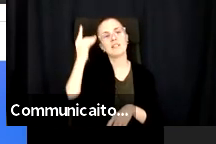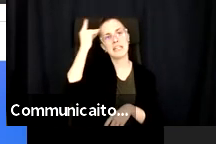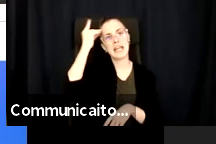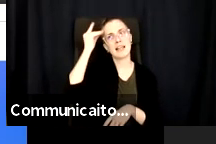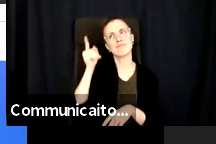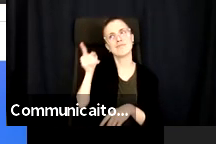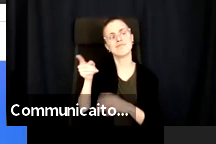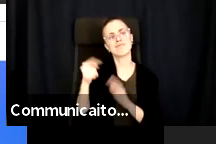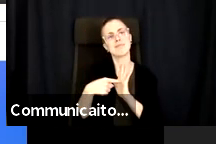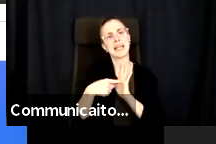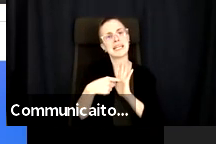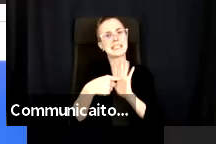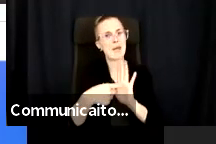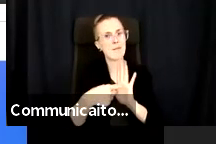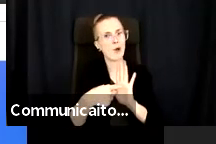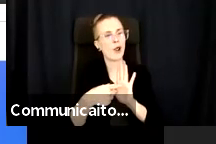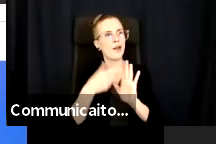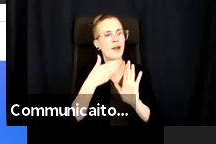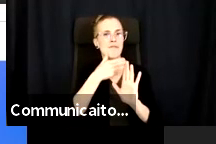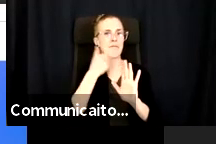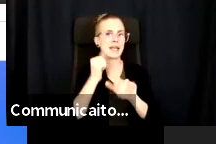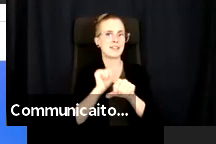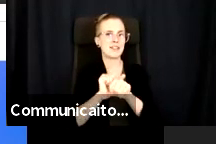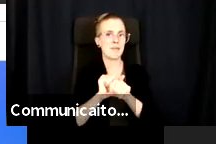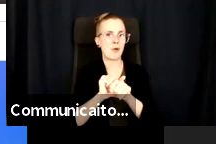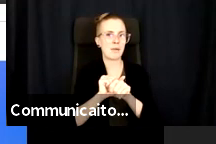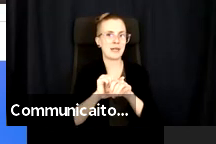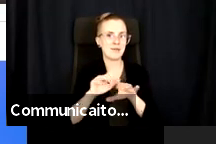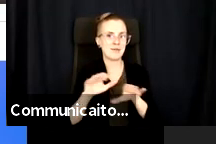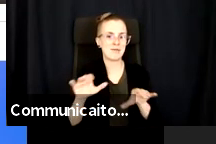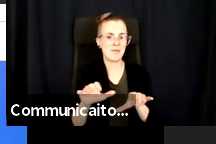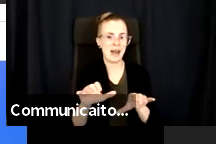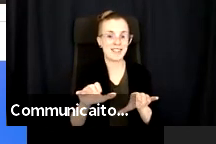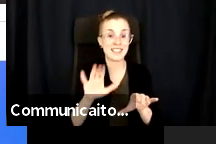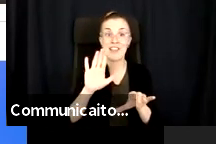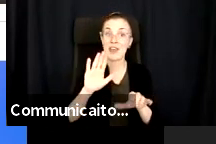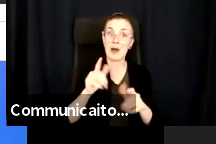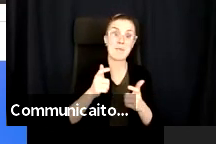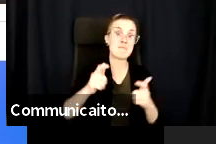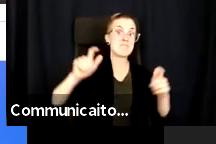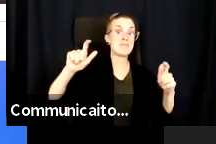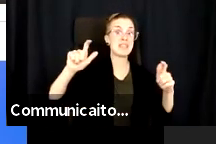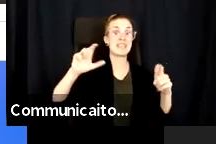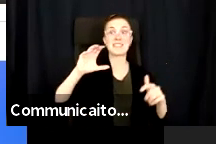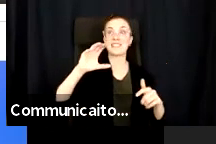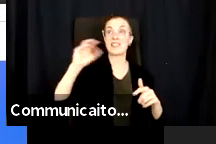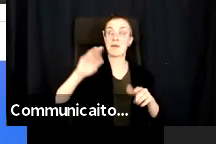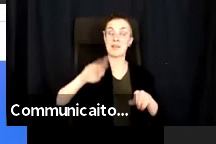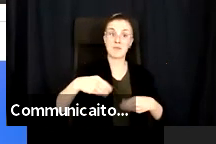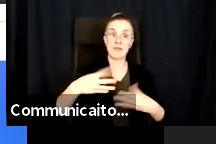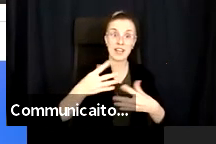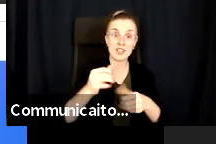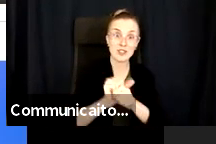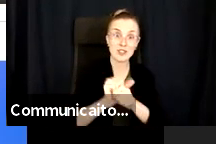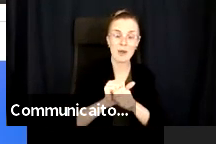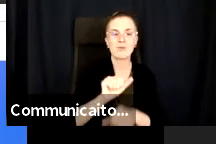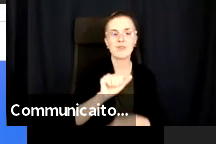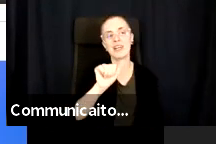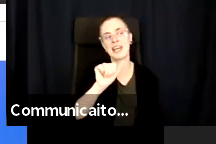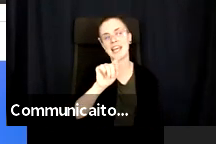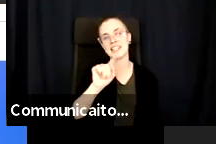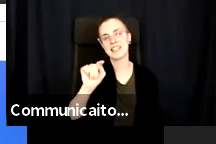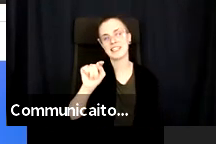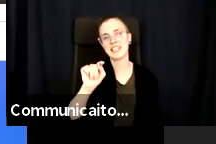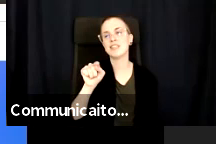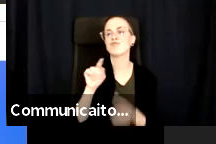of employment best practices and asking one of their biggest employers, AT&T, to share remarks on their city's